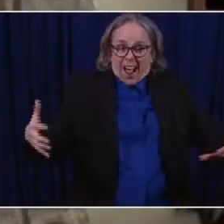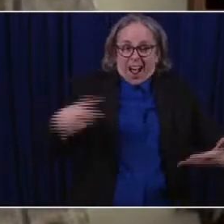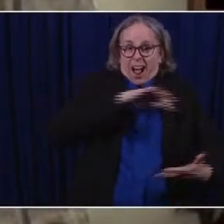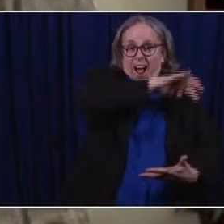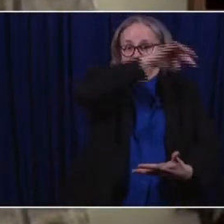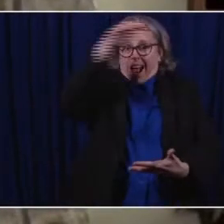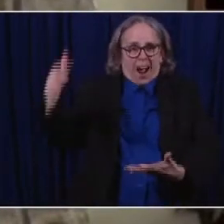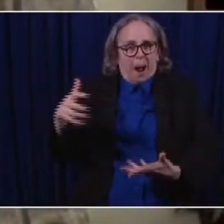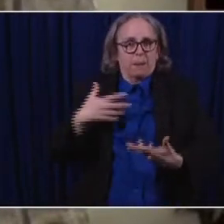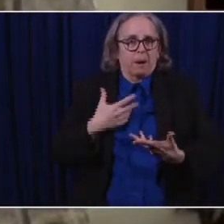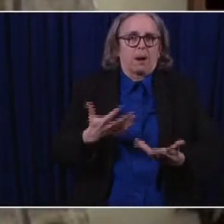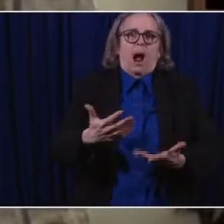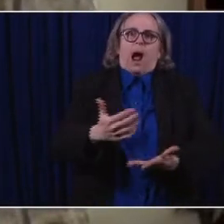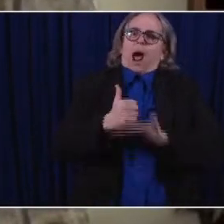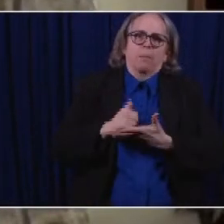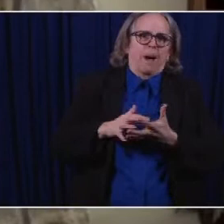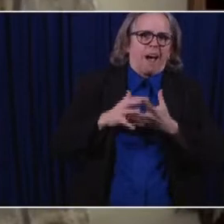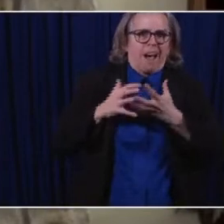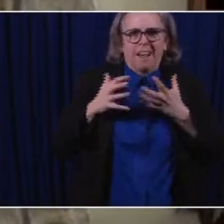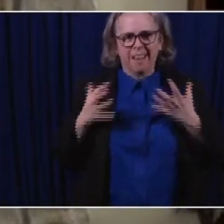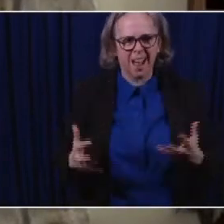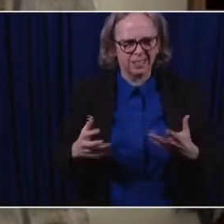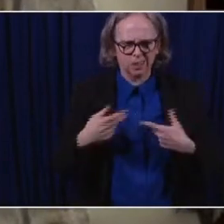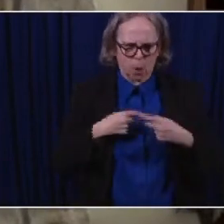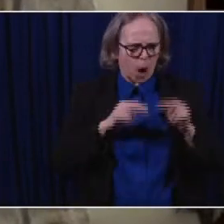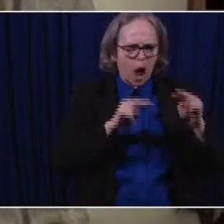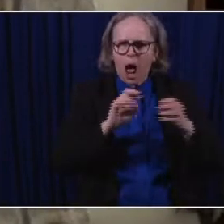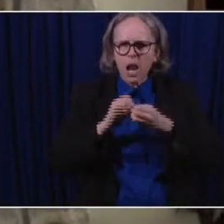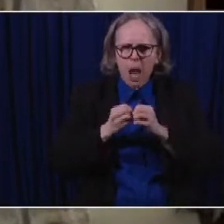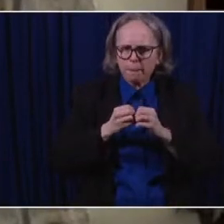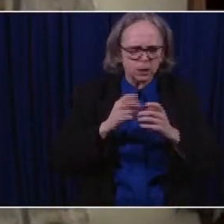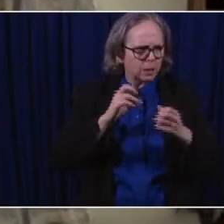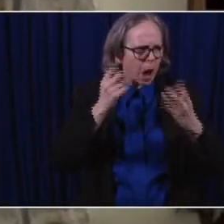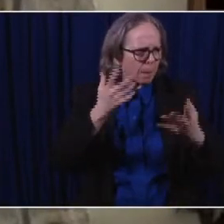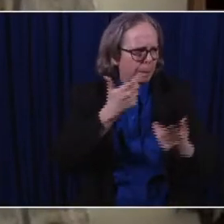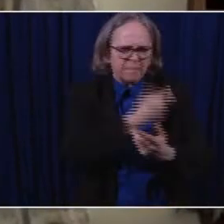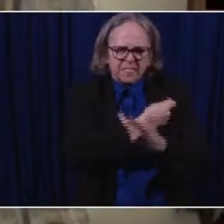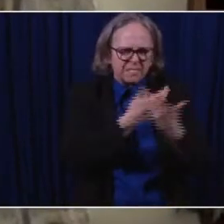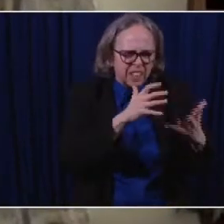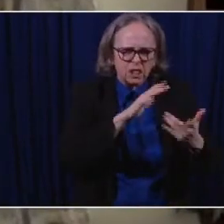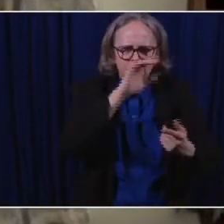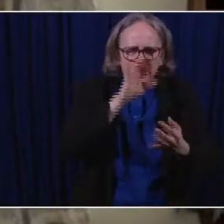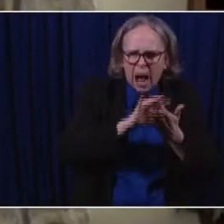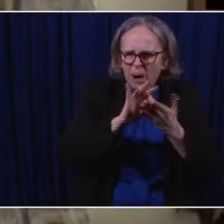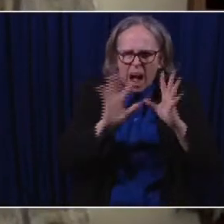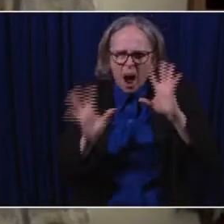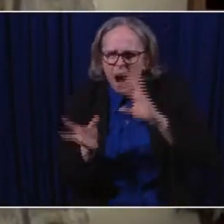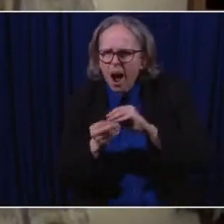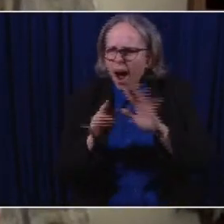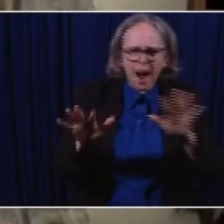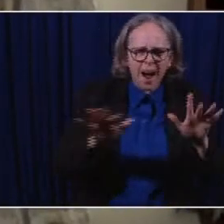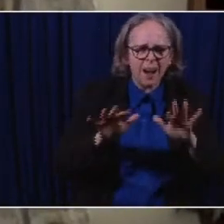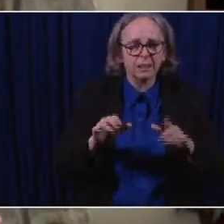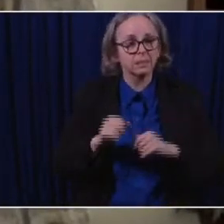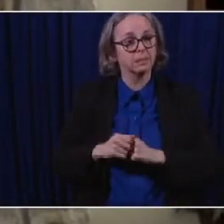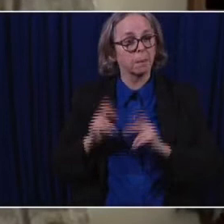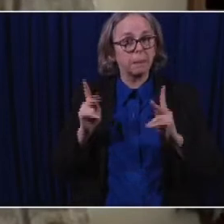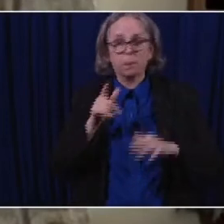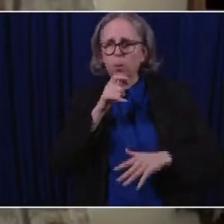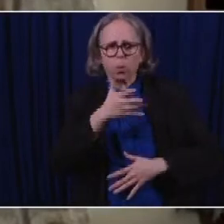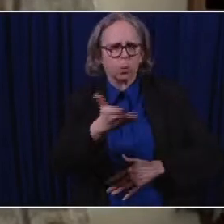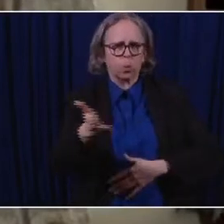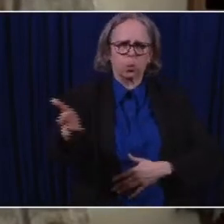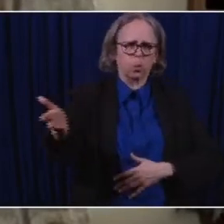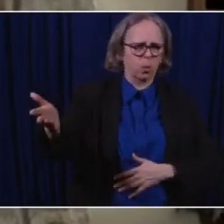numbers. We're going to dig as deep as we can. And, with the people who are at home, people who are more difficult